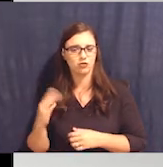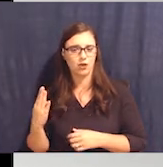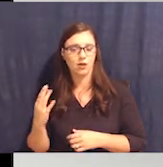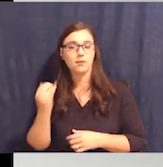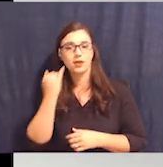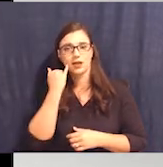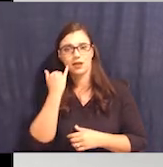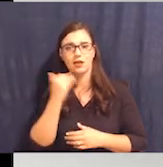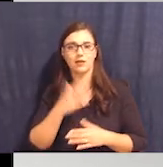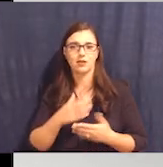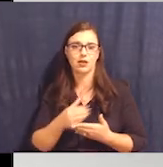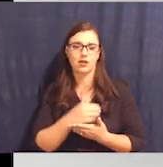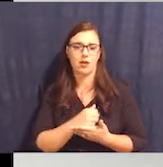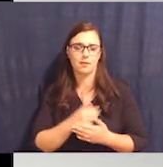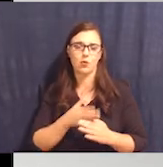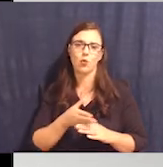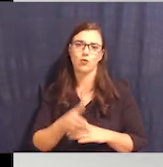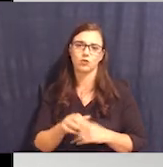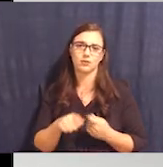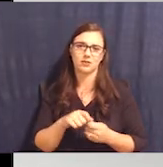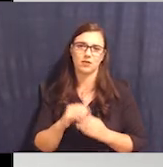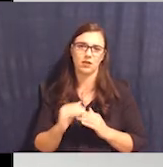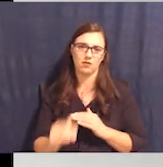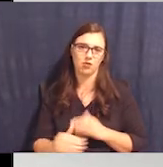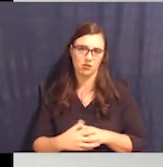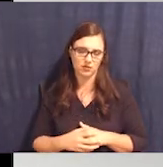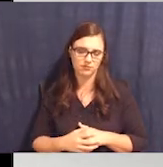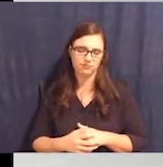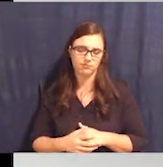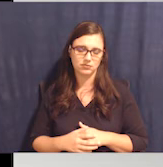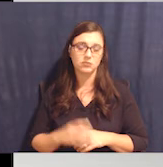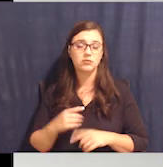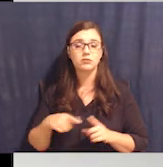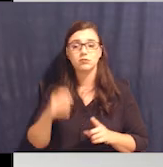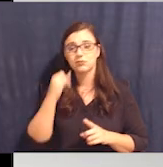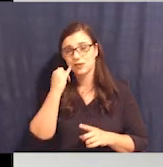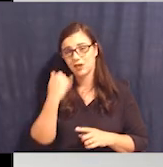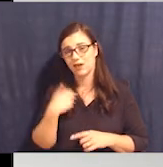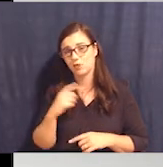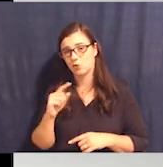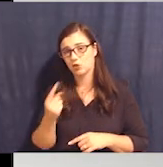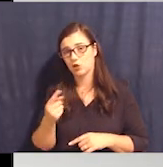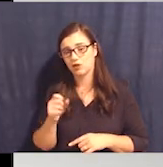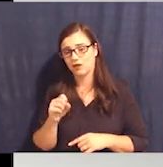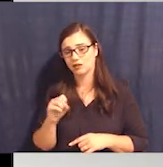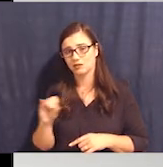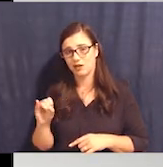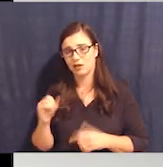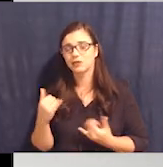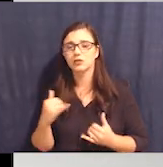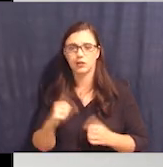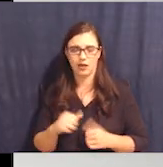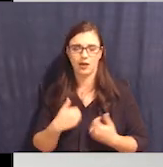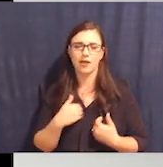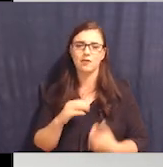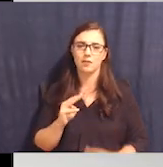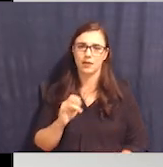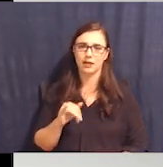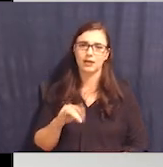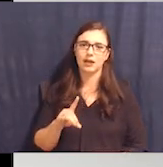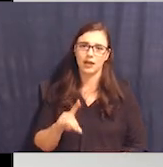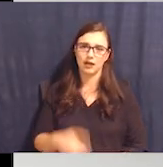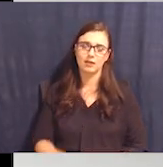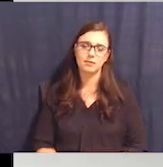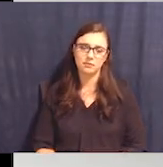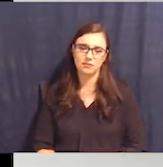in a job if their income is over a certain level. But as long as they have $1 of SSI, they can still have